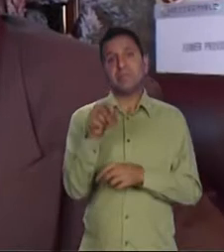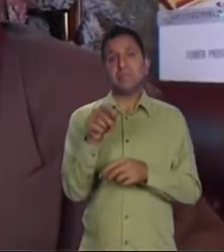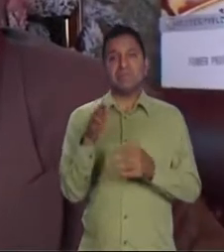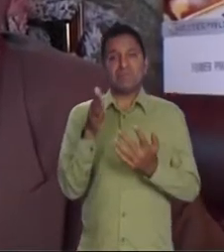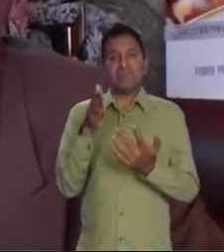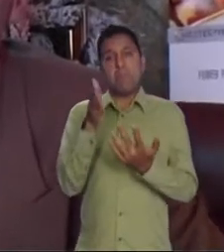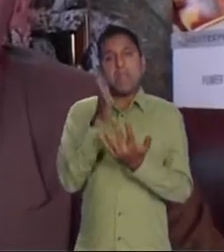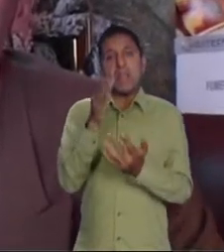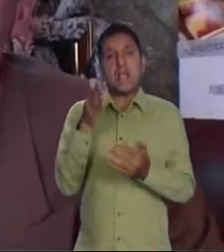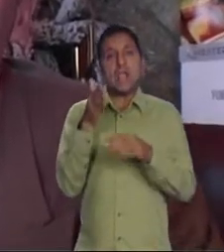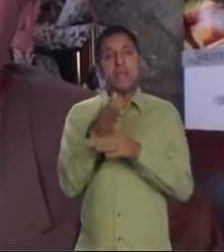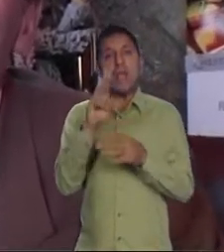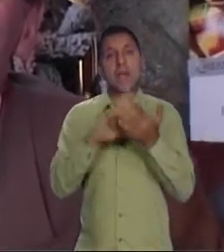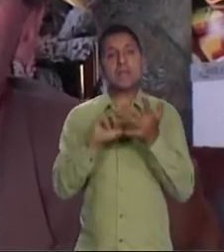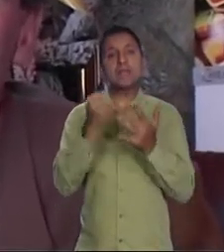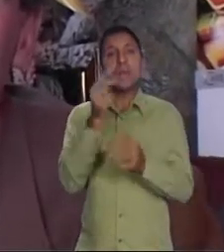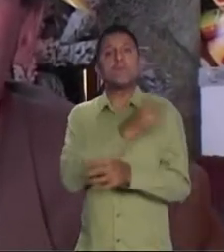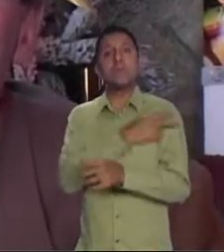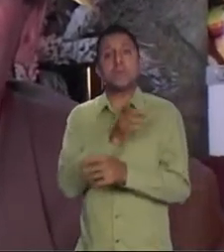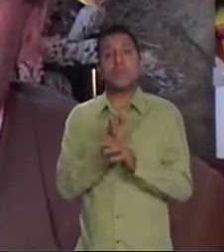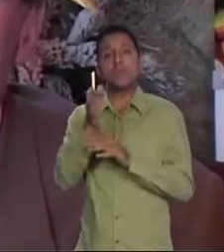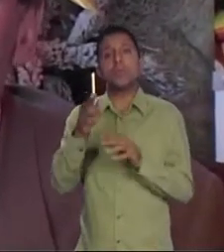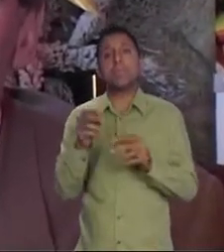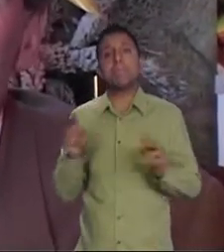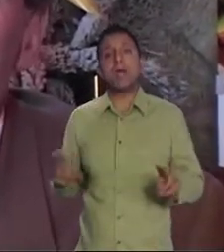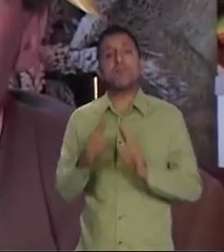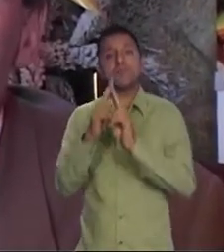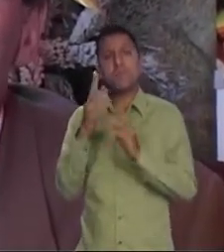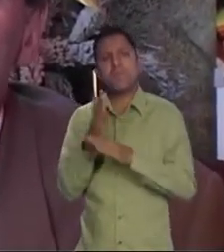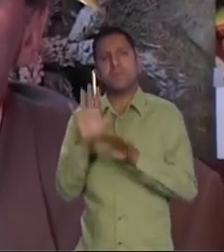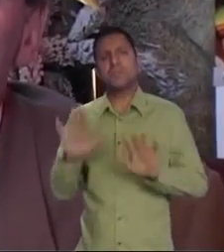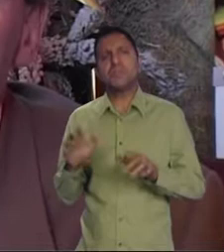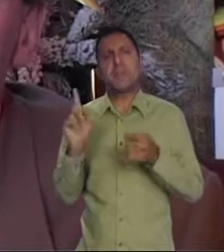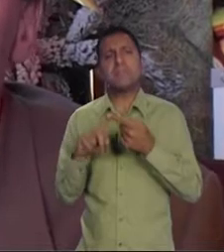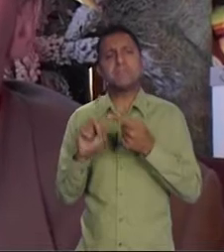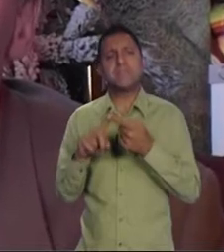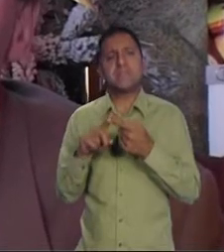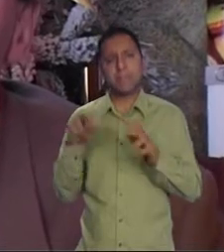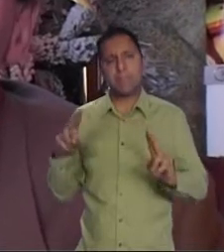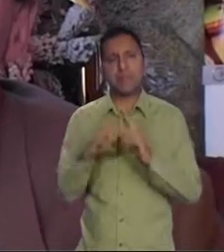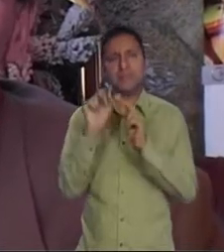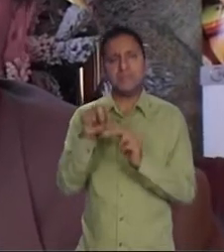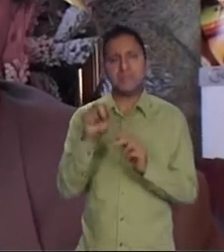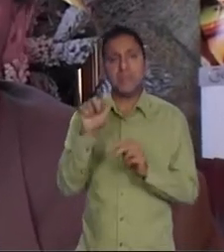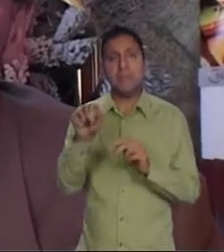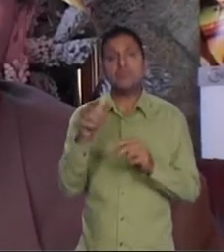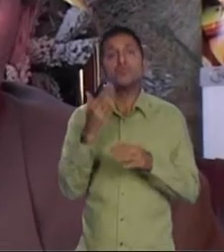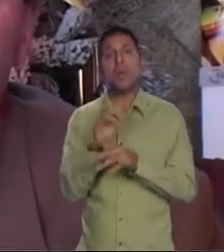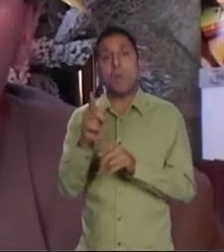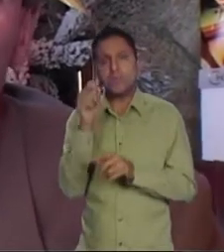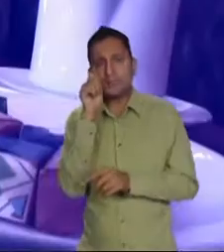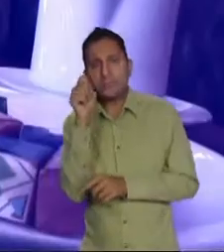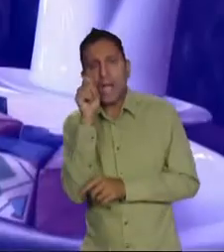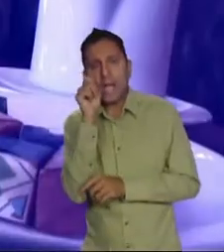to work in the British Embassy in Paris. And there his principal job was to spy against the OECD, the Organisation of Economic